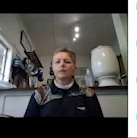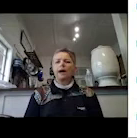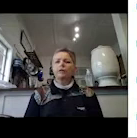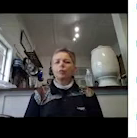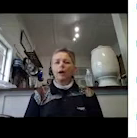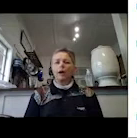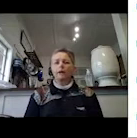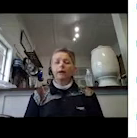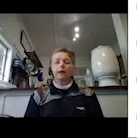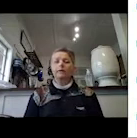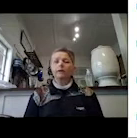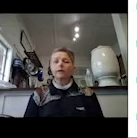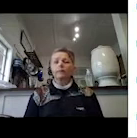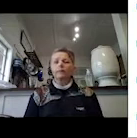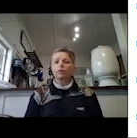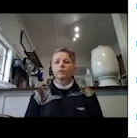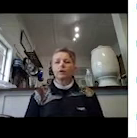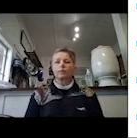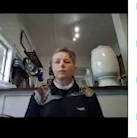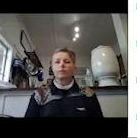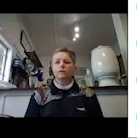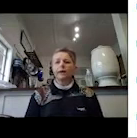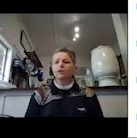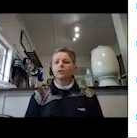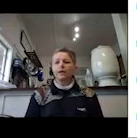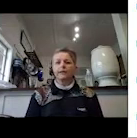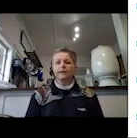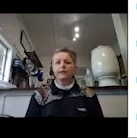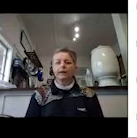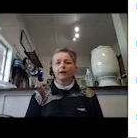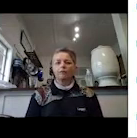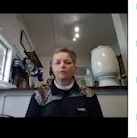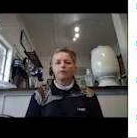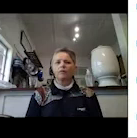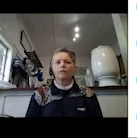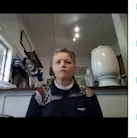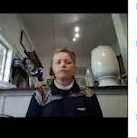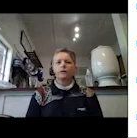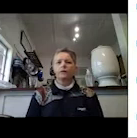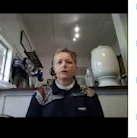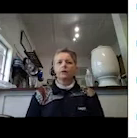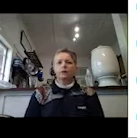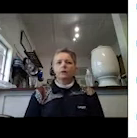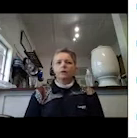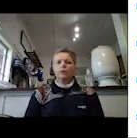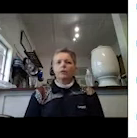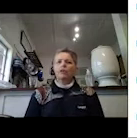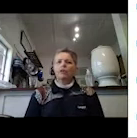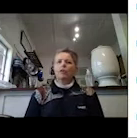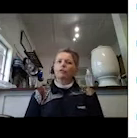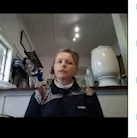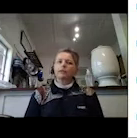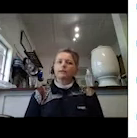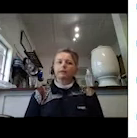callover is part of the way, again, that courts and tribunals manage the cases that they have before them.